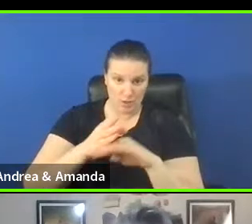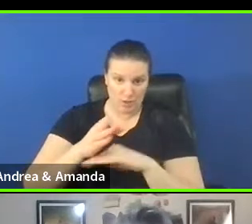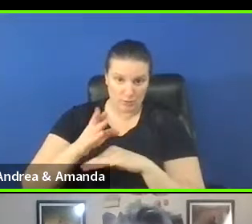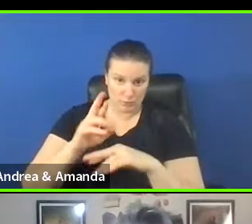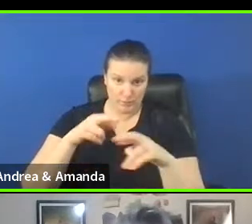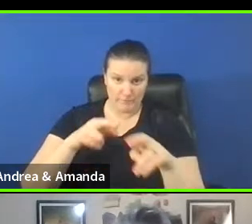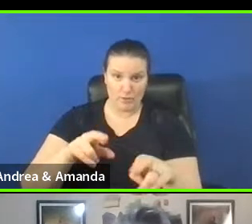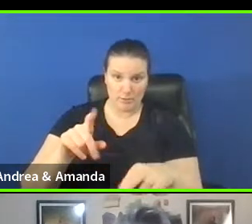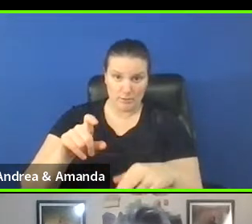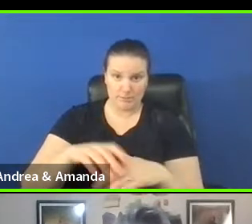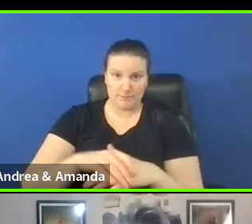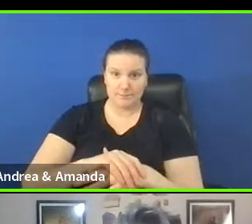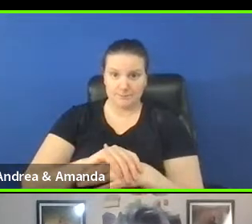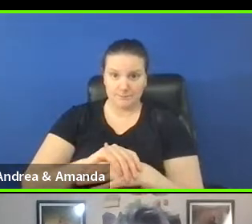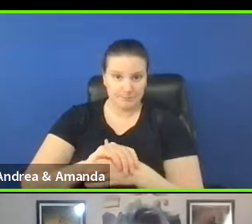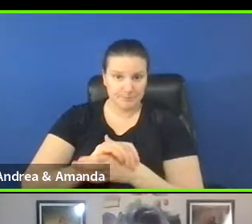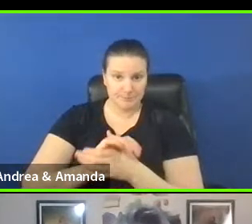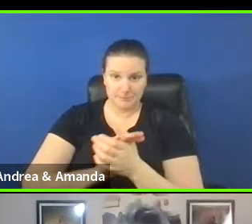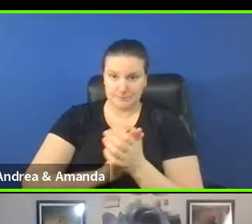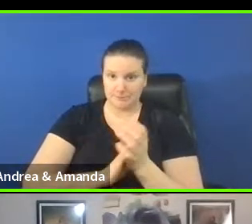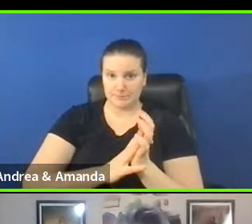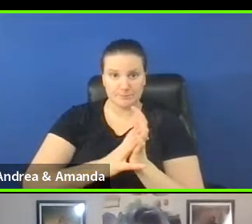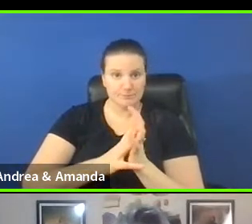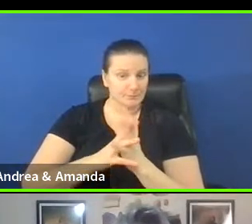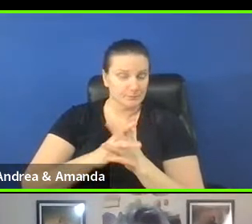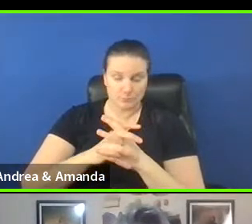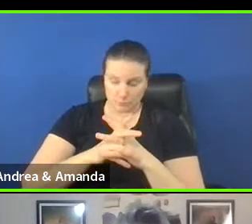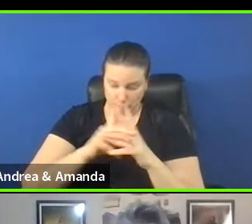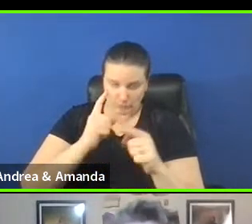river. Oh, right.